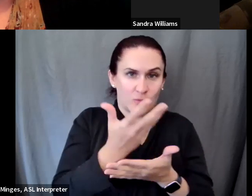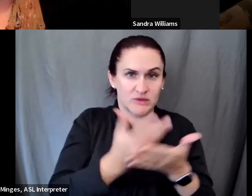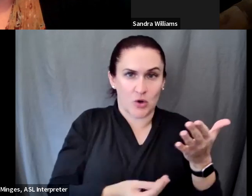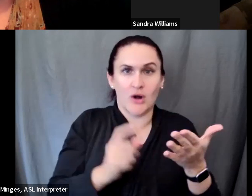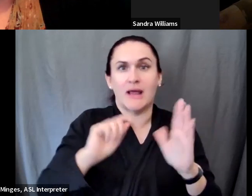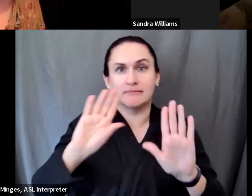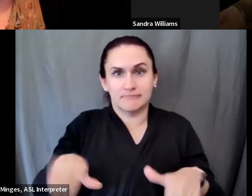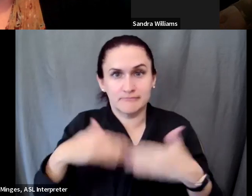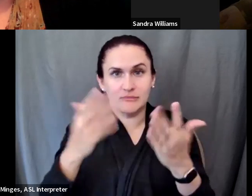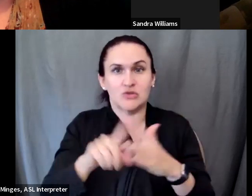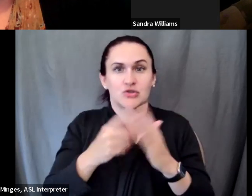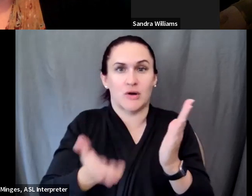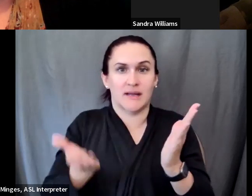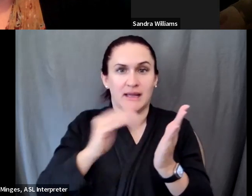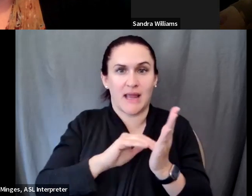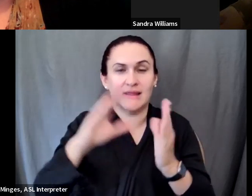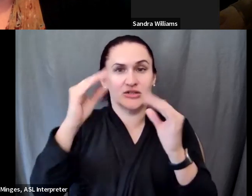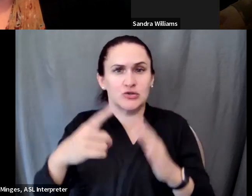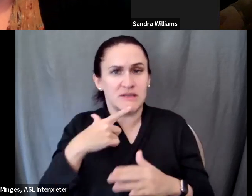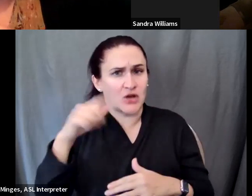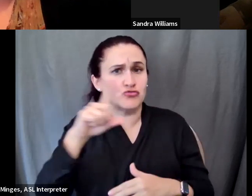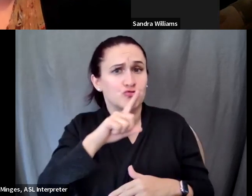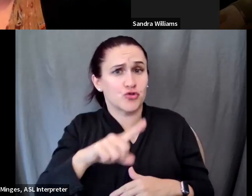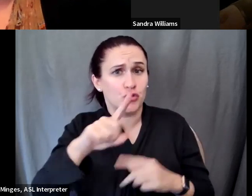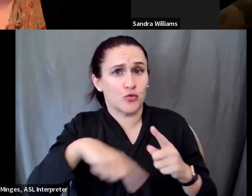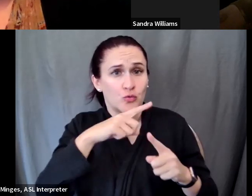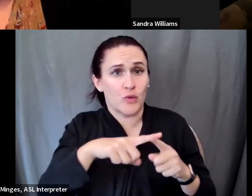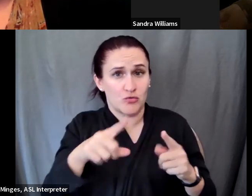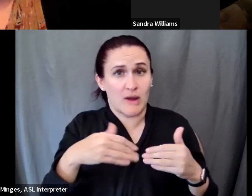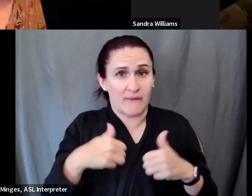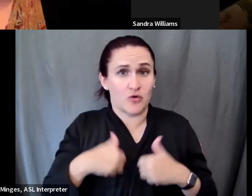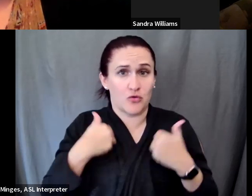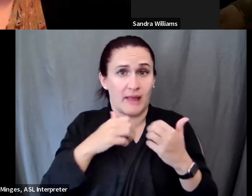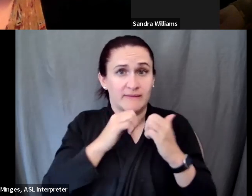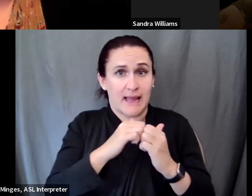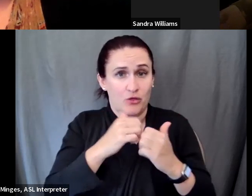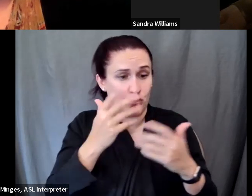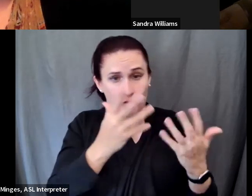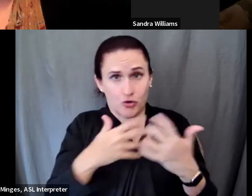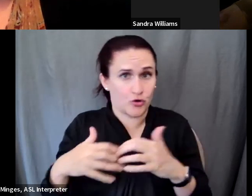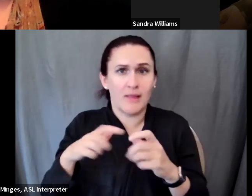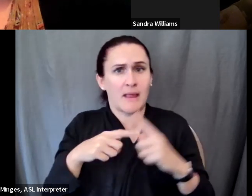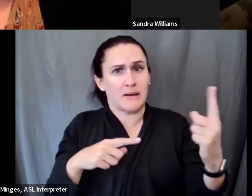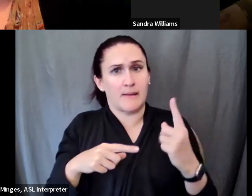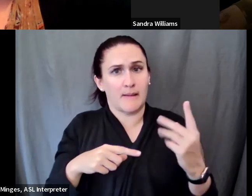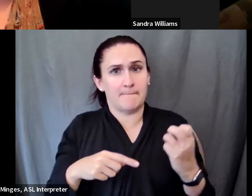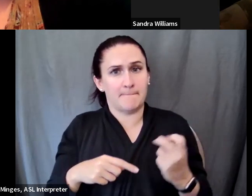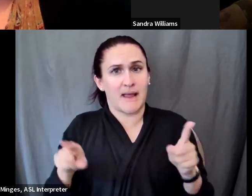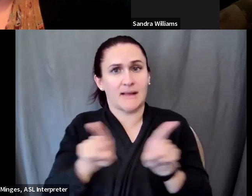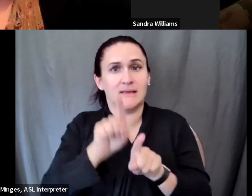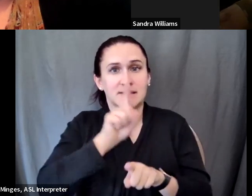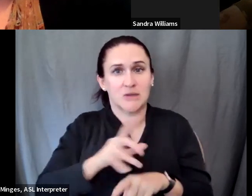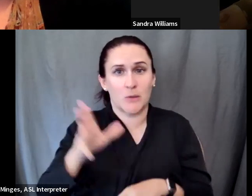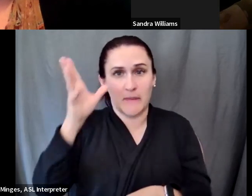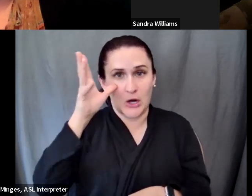start over. And she said, sure, when you get it together, you can come back as a single parent. So I